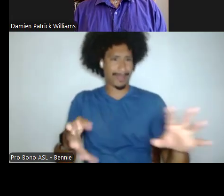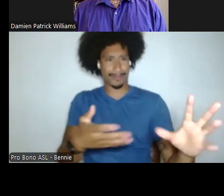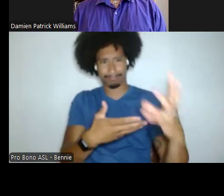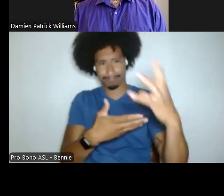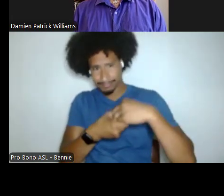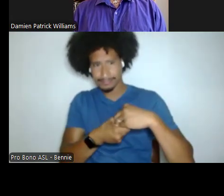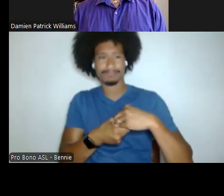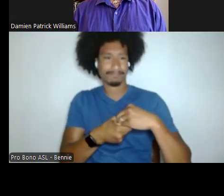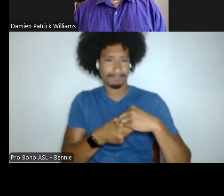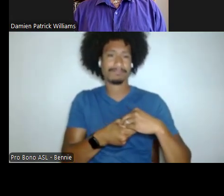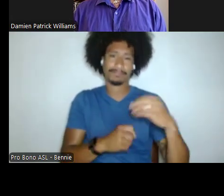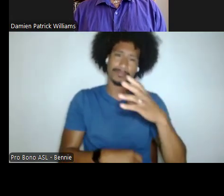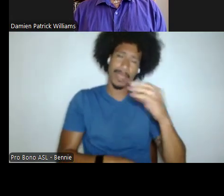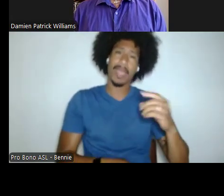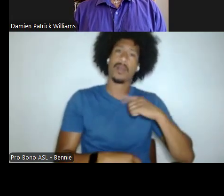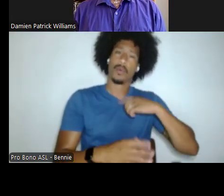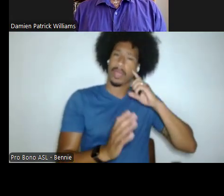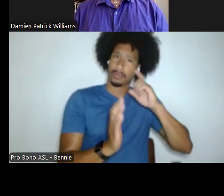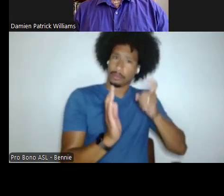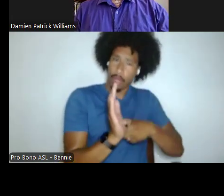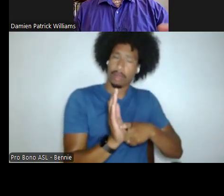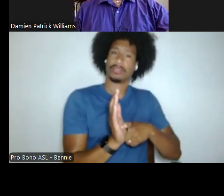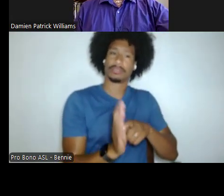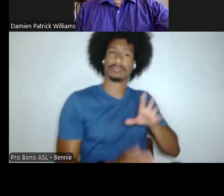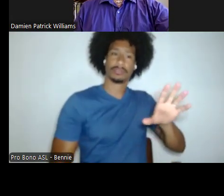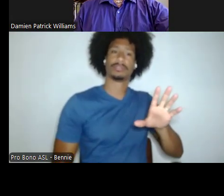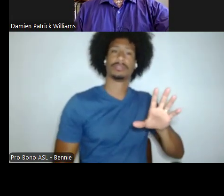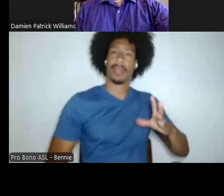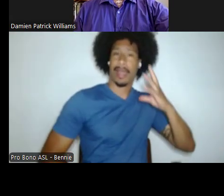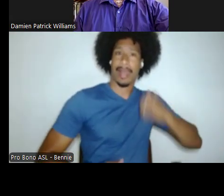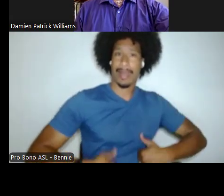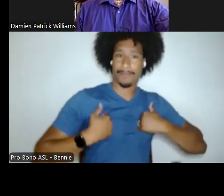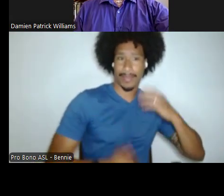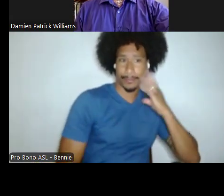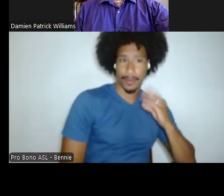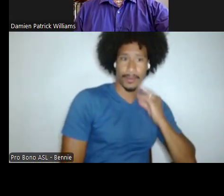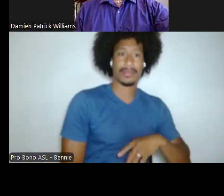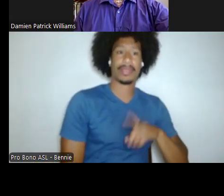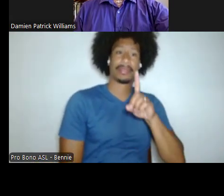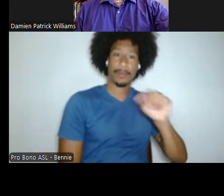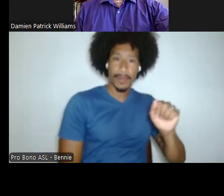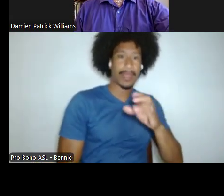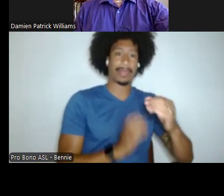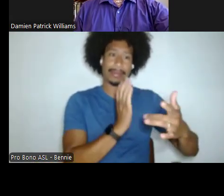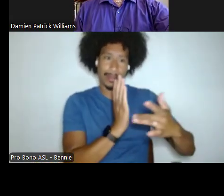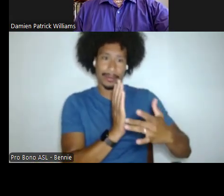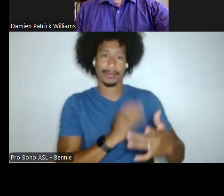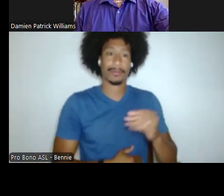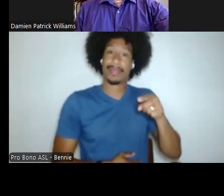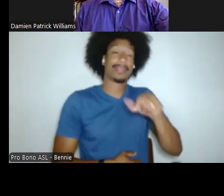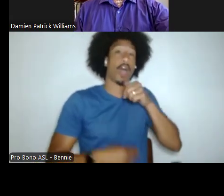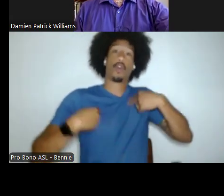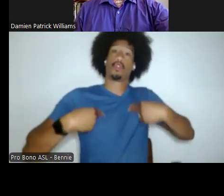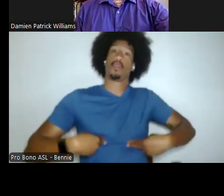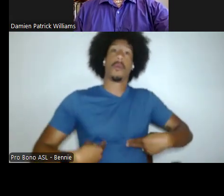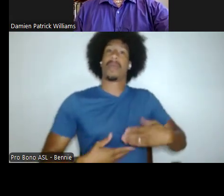about disability and technology. And they definitely are. So this is not human subjects research, but sort of paid consulting